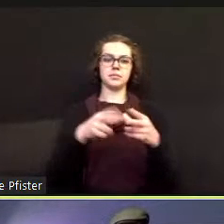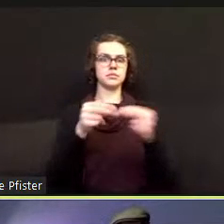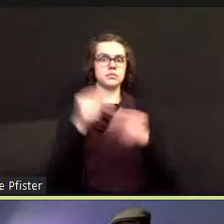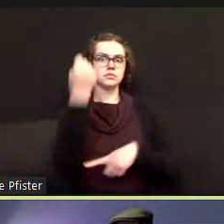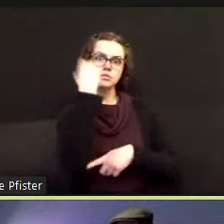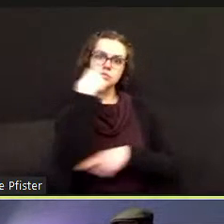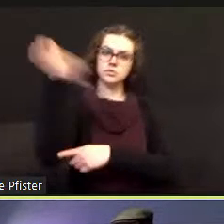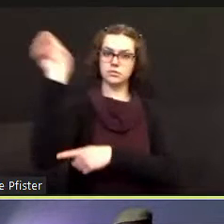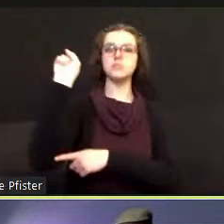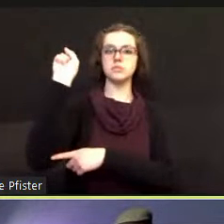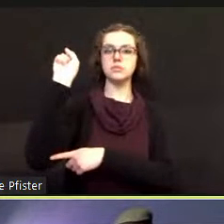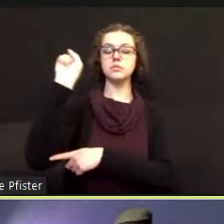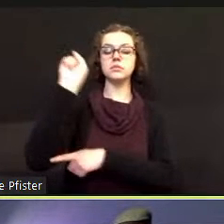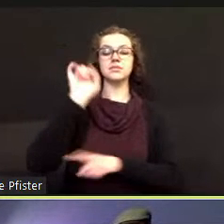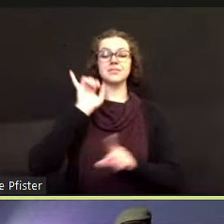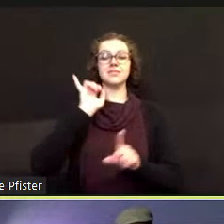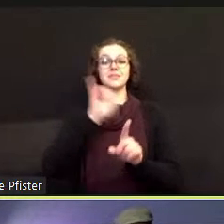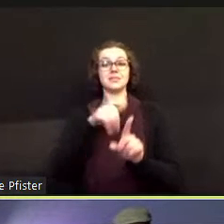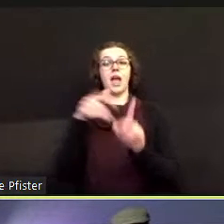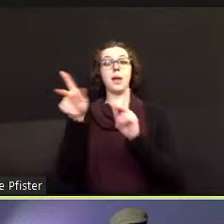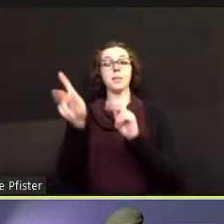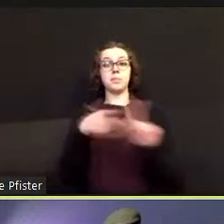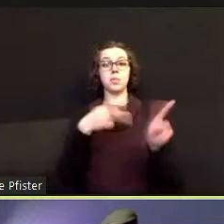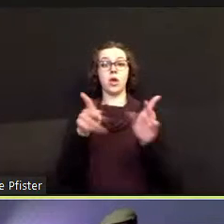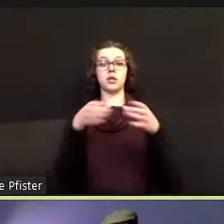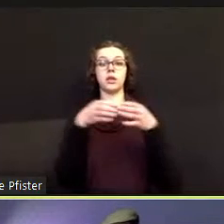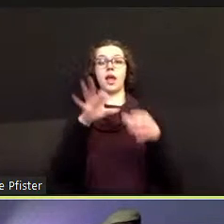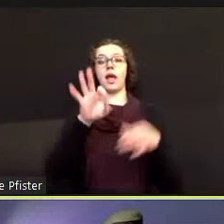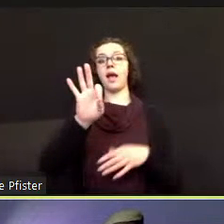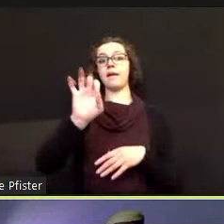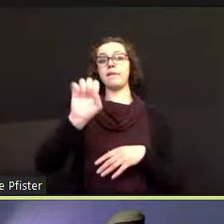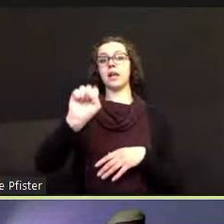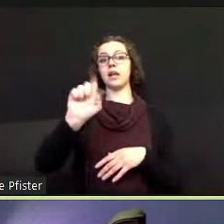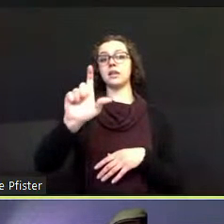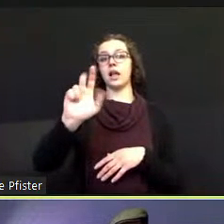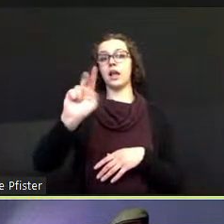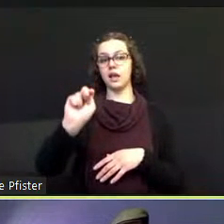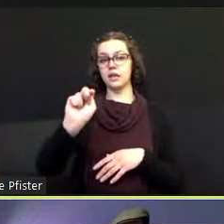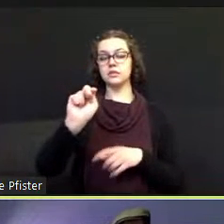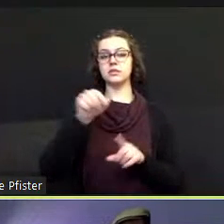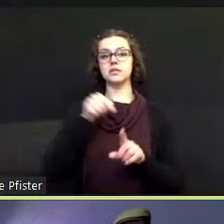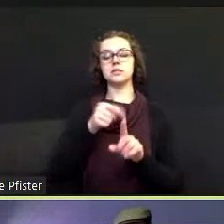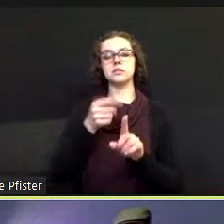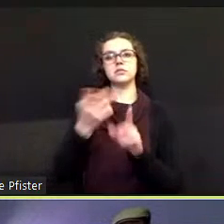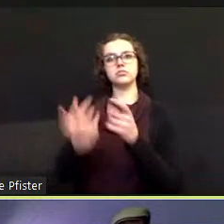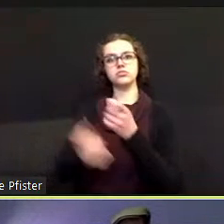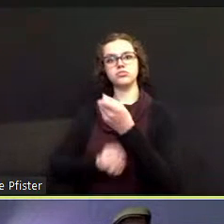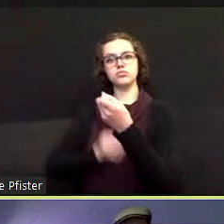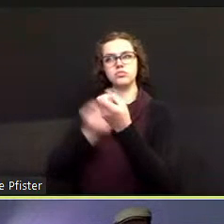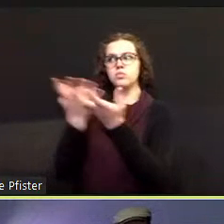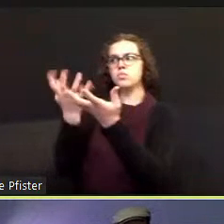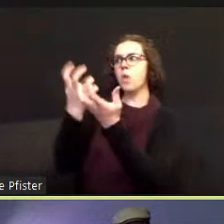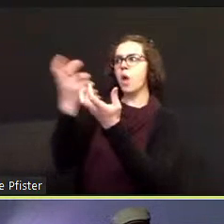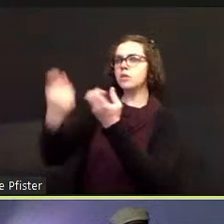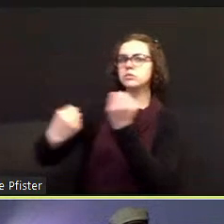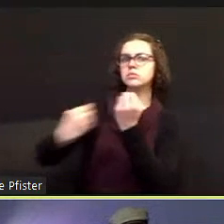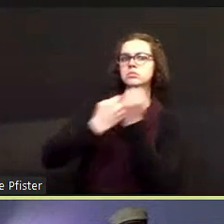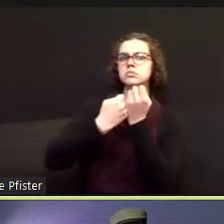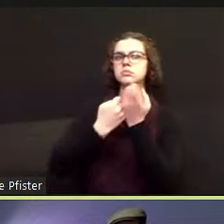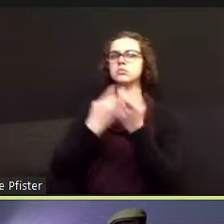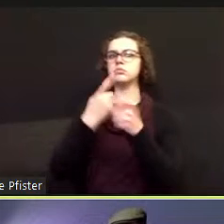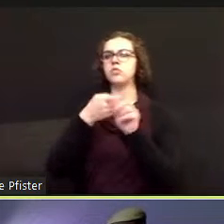Nicaragua, the Revolutionary Party, the FSLN, sought support from some of the various